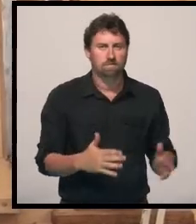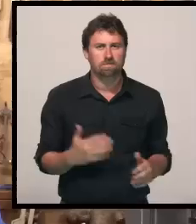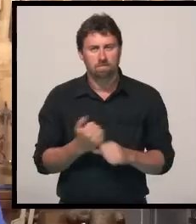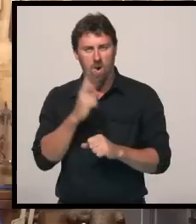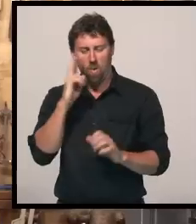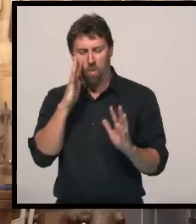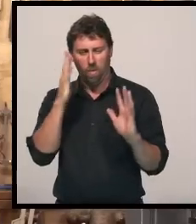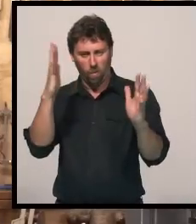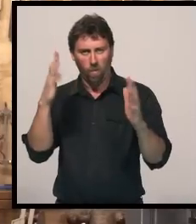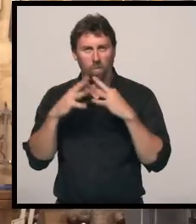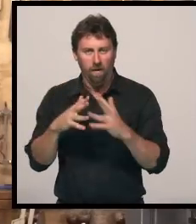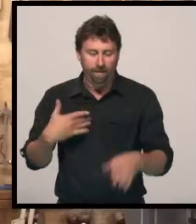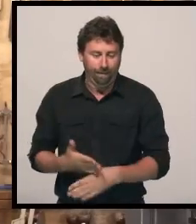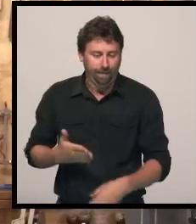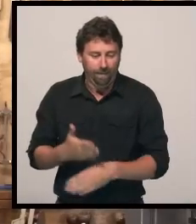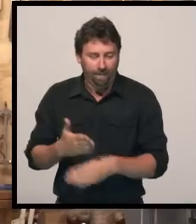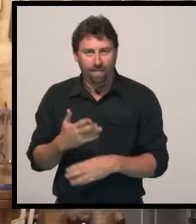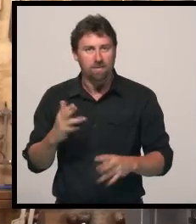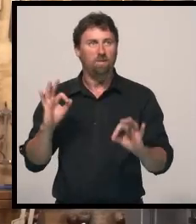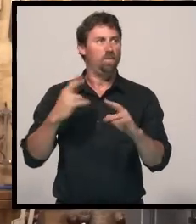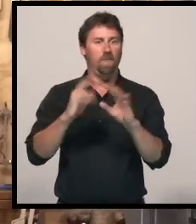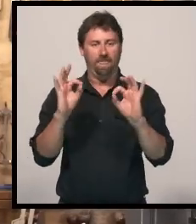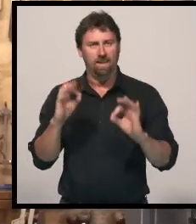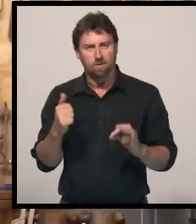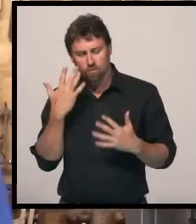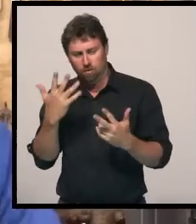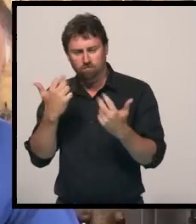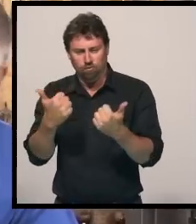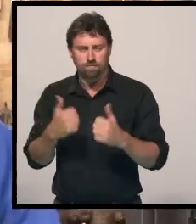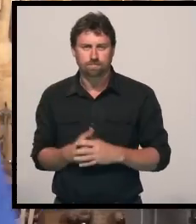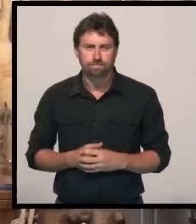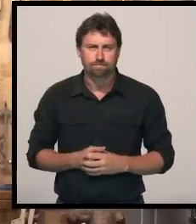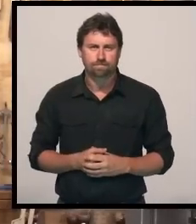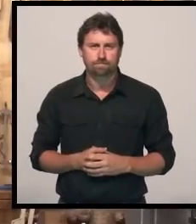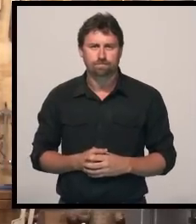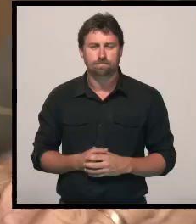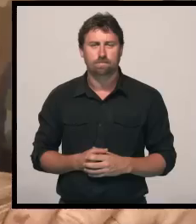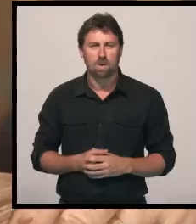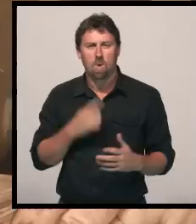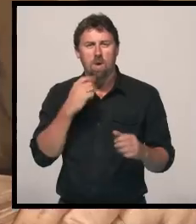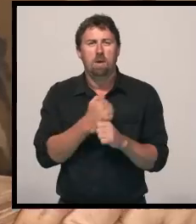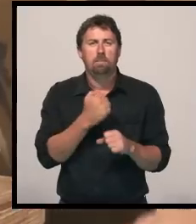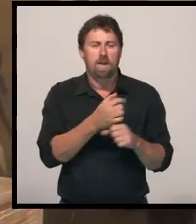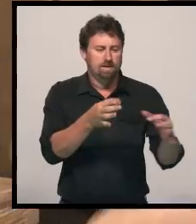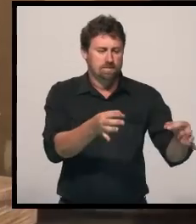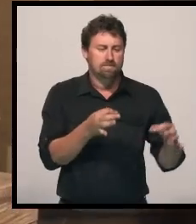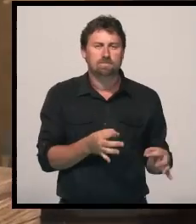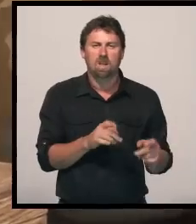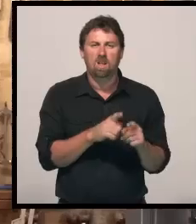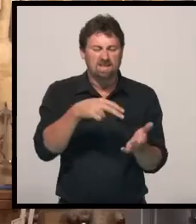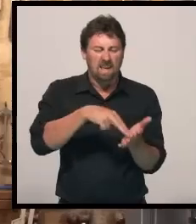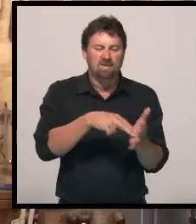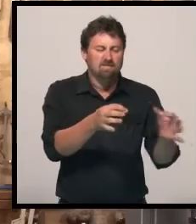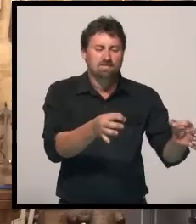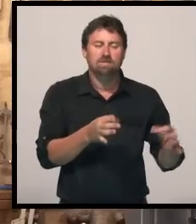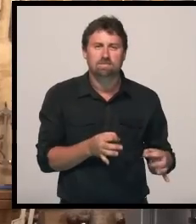invested. What I'd like to start off with is make a stand. Now, that by itself possibly would be quite acceptable as a